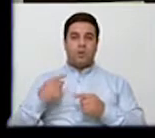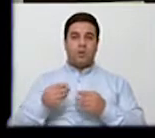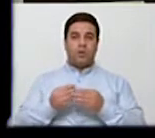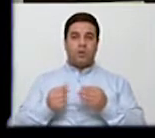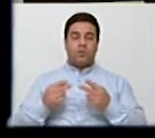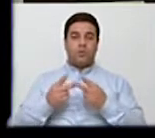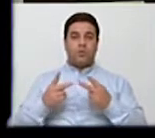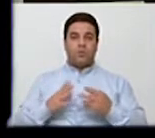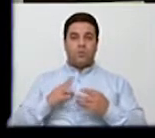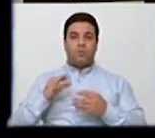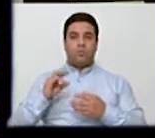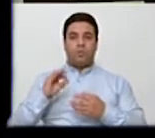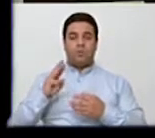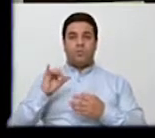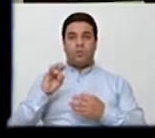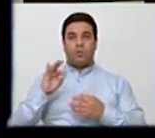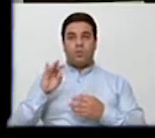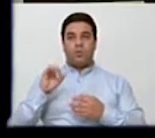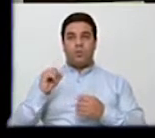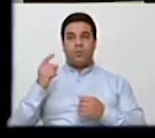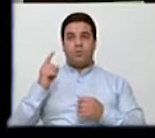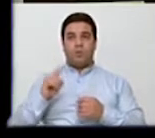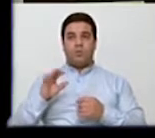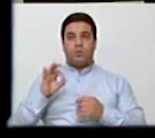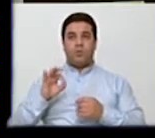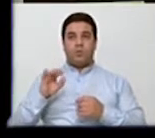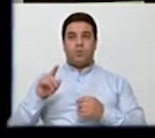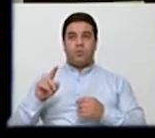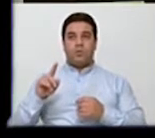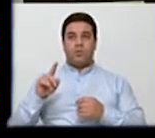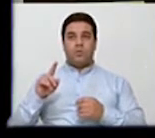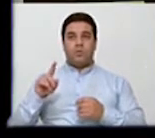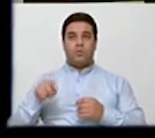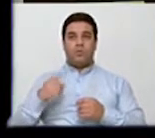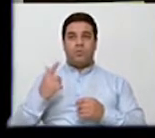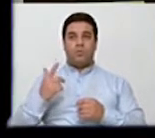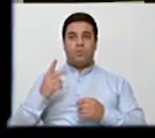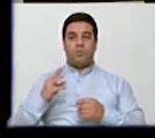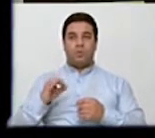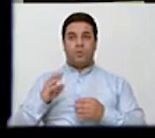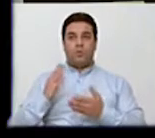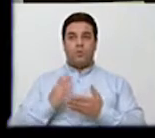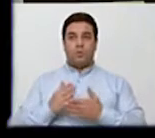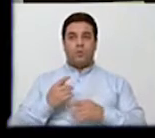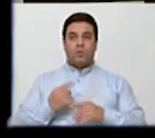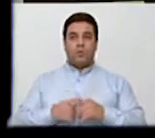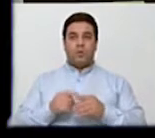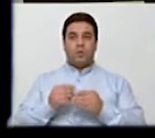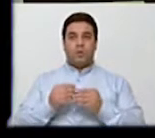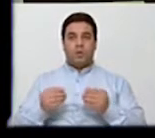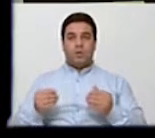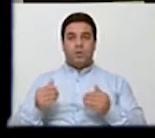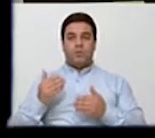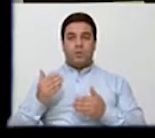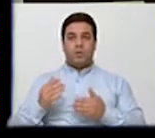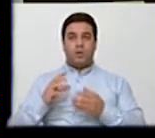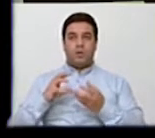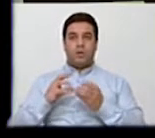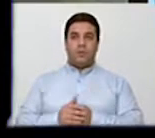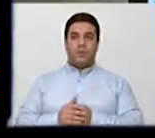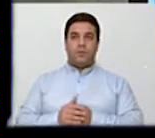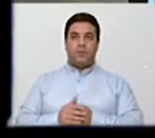hosil bo'lgan moddalarning modda miqdorini bilamiz, ya'ni 0.1 mol xlorid kislota bor. Uni eritmani